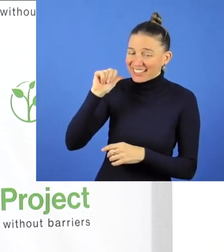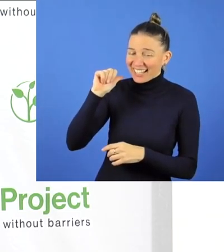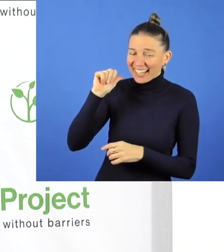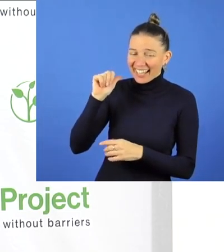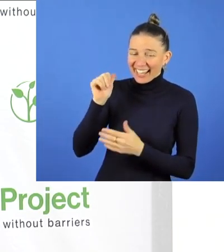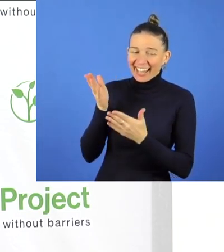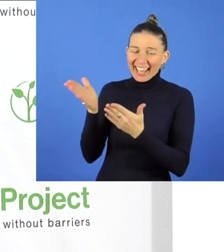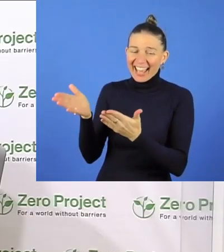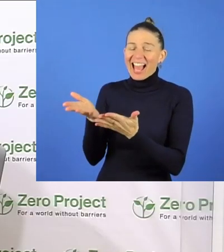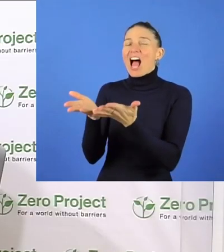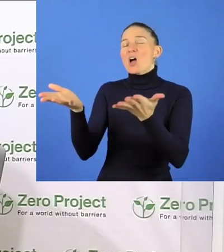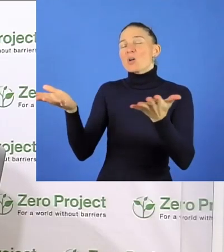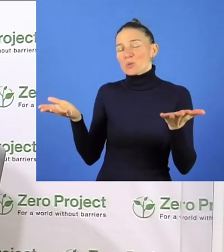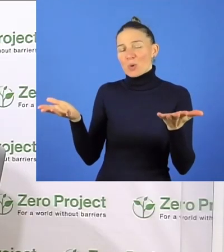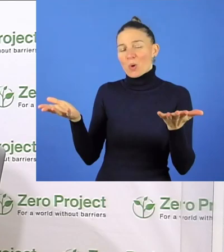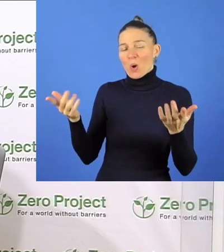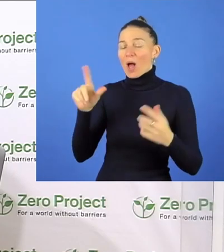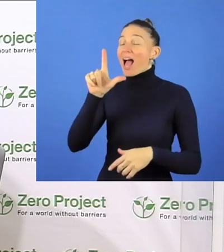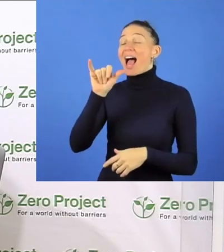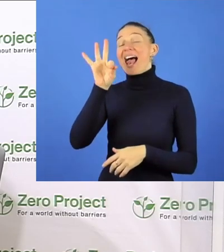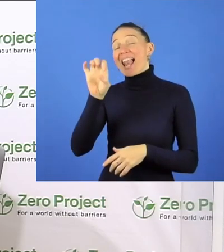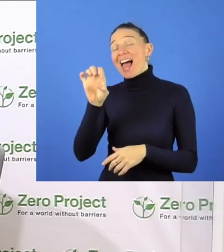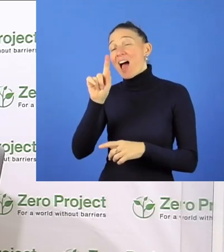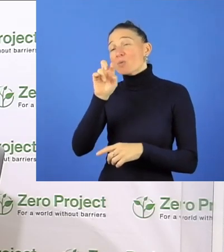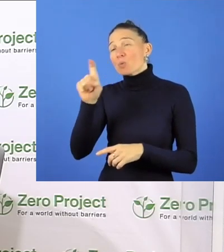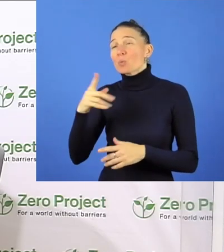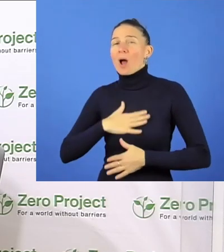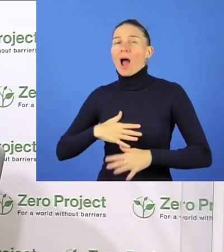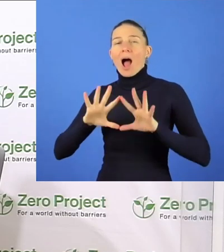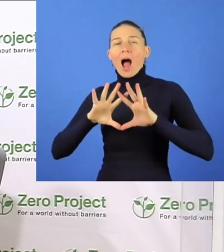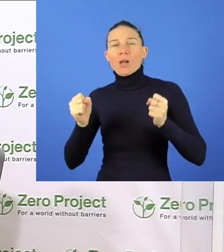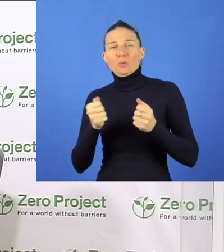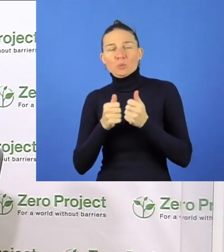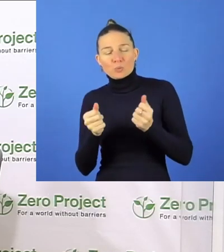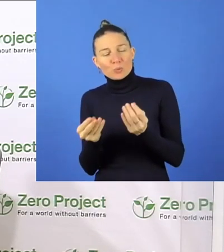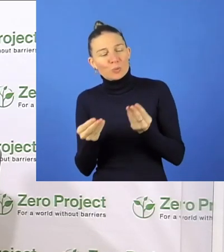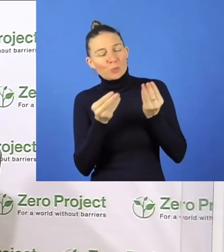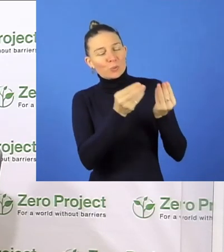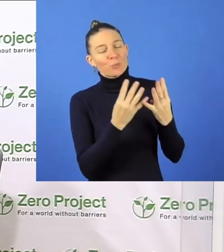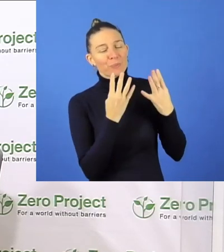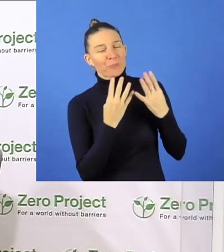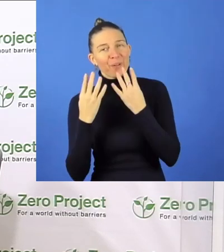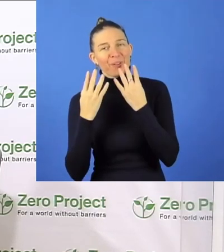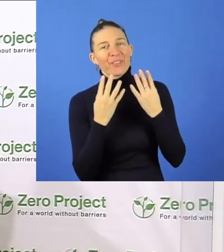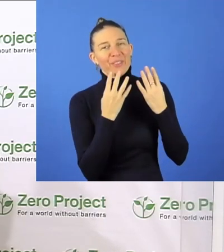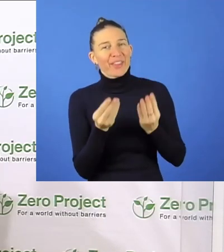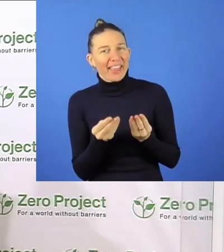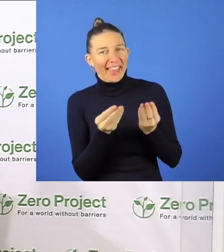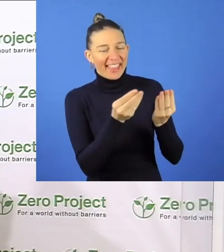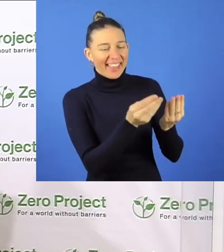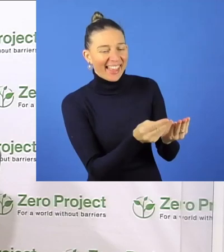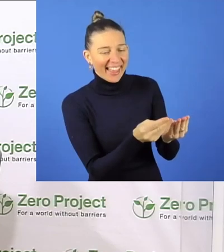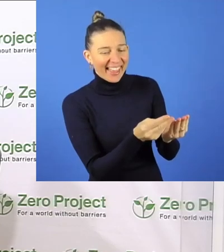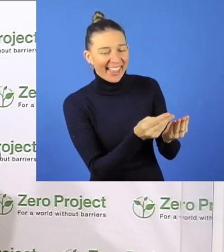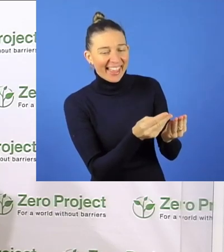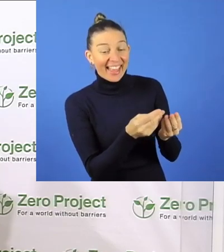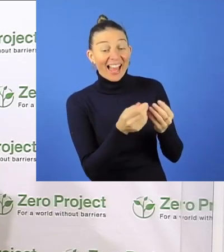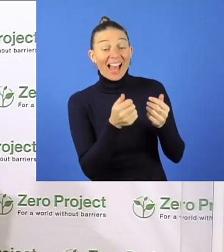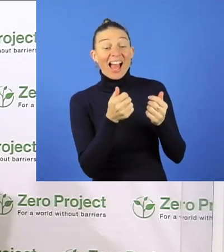community, Zero, a little alles Gute, thank you for your birthday. And good luck for